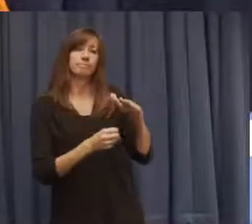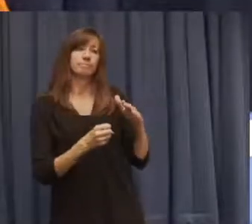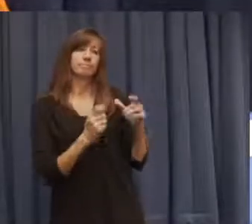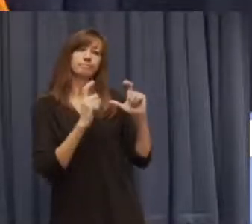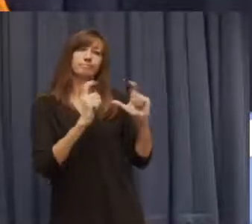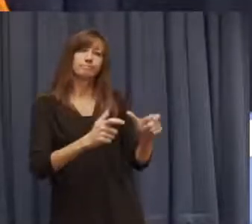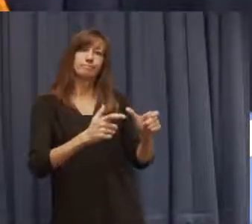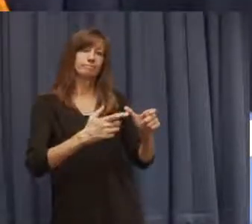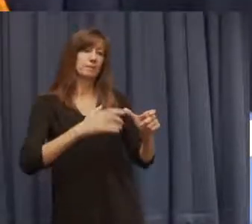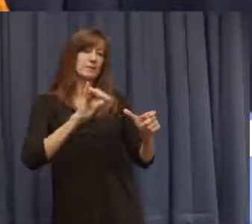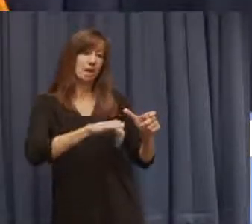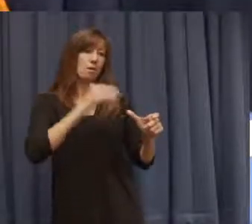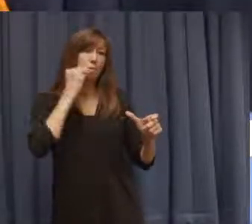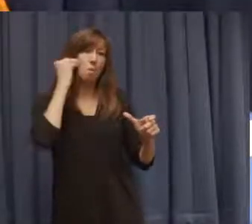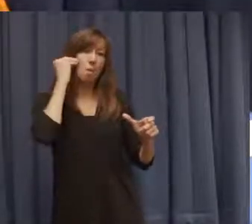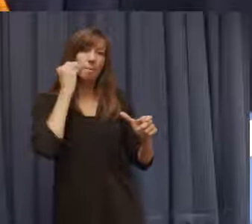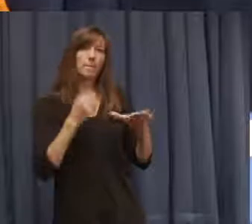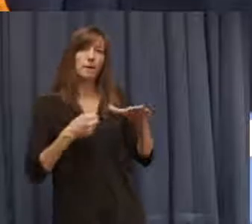maintaining